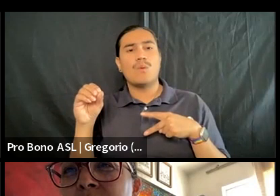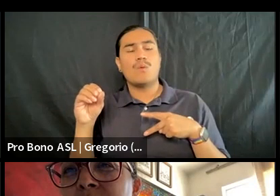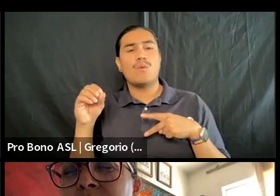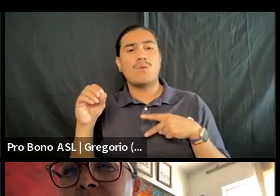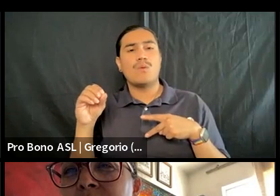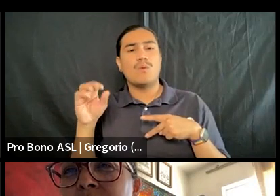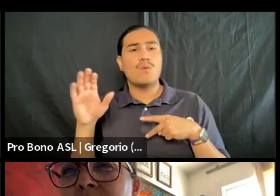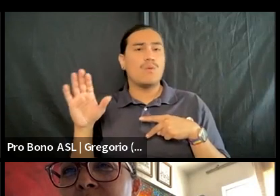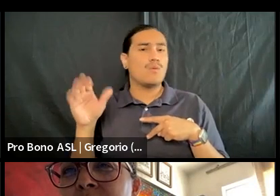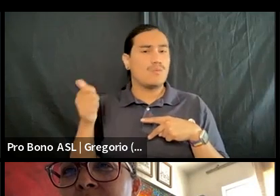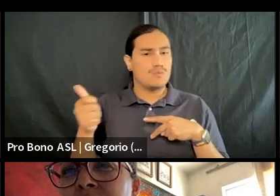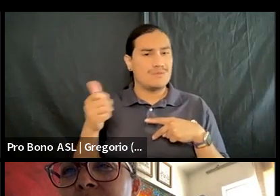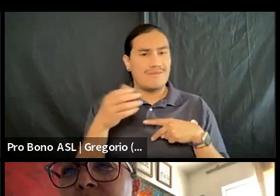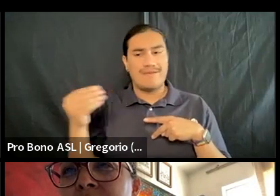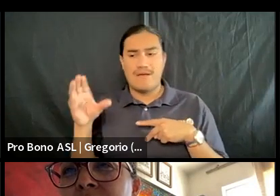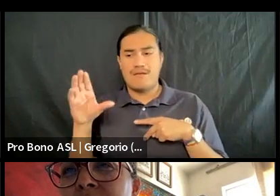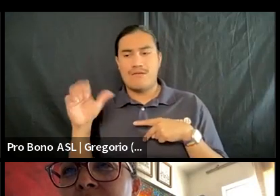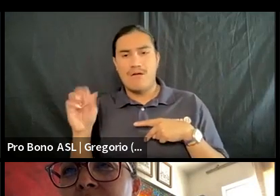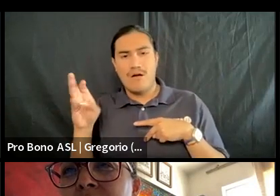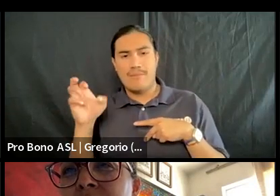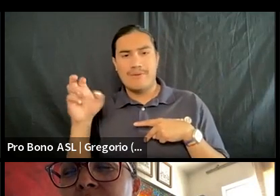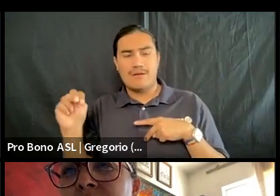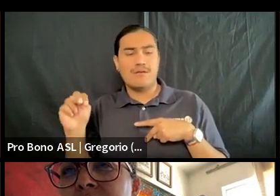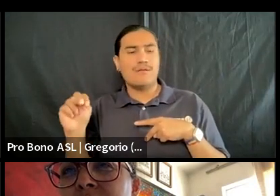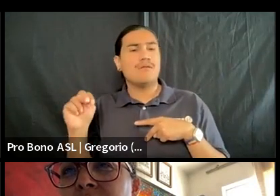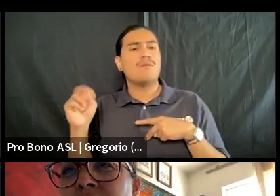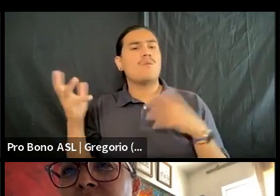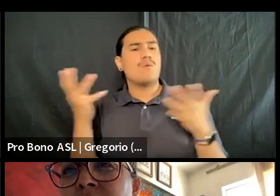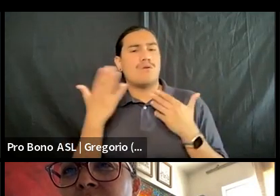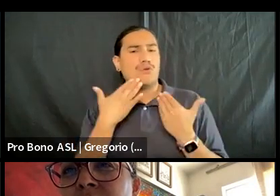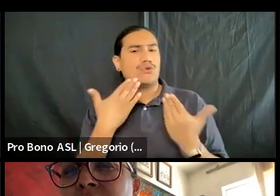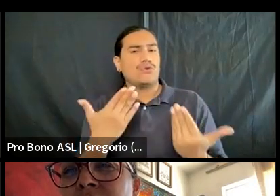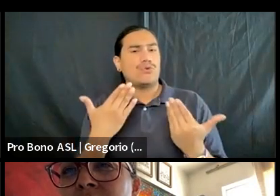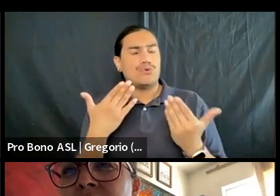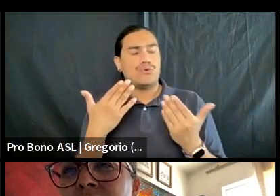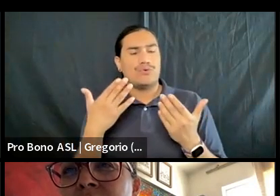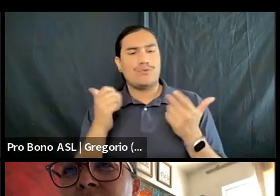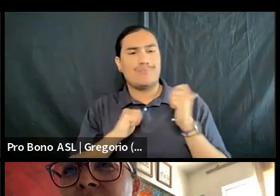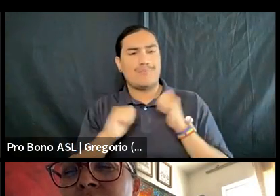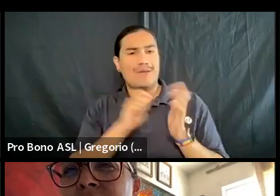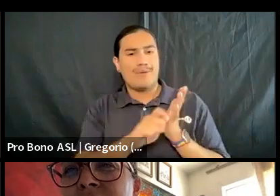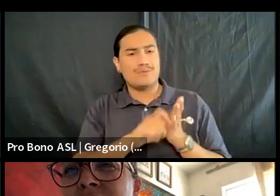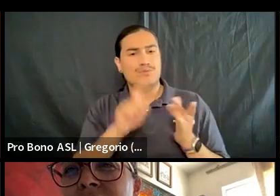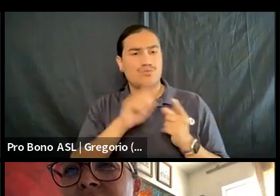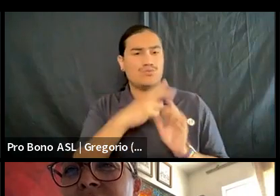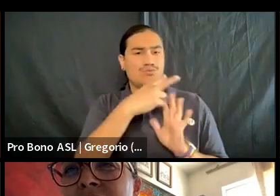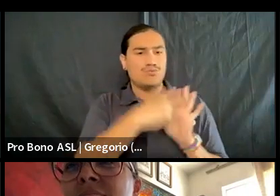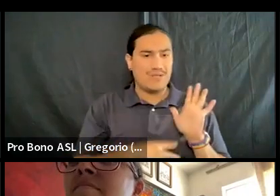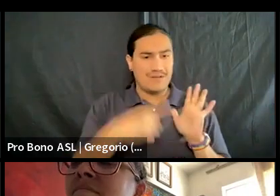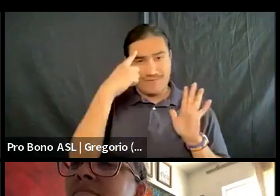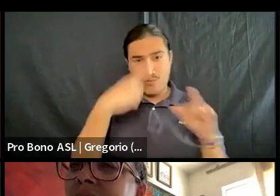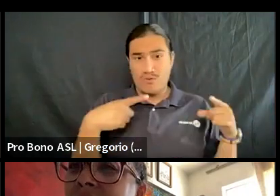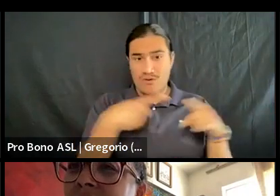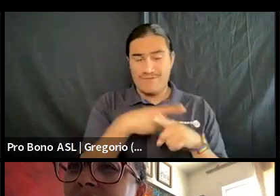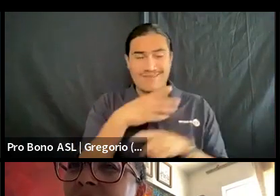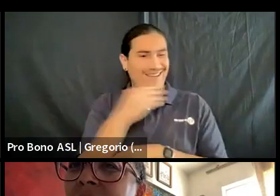yourself and Carmen, who would you say are good playwrights to read for conflict and